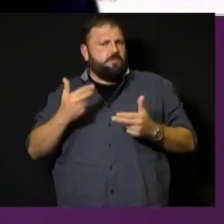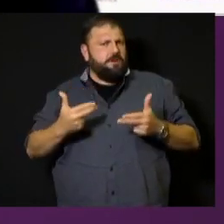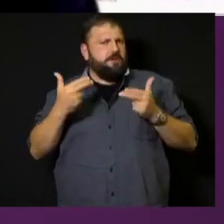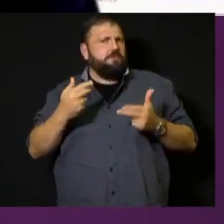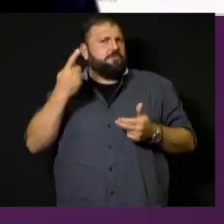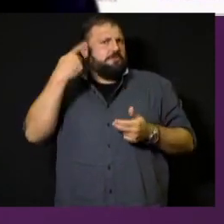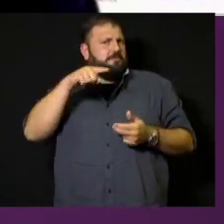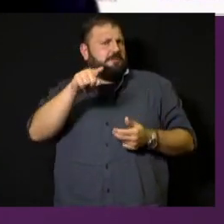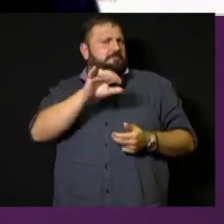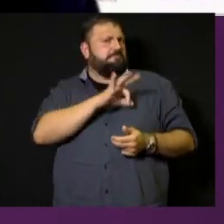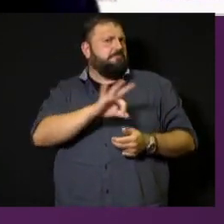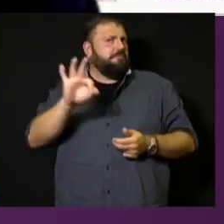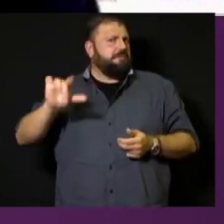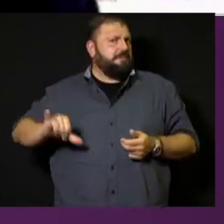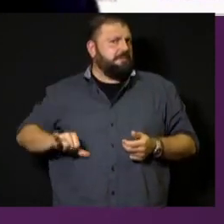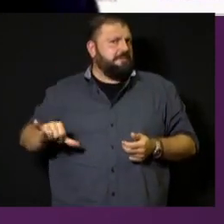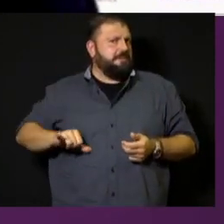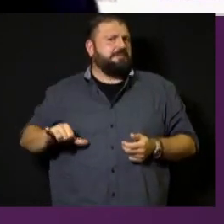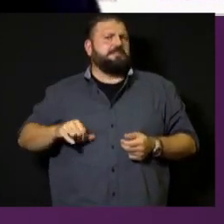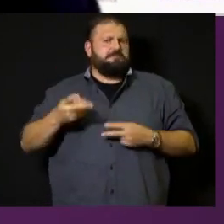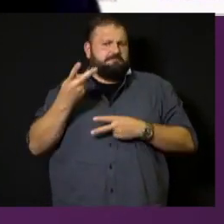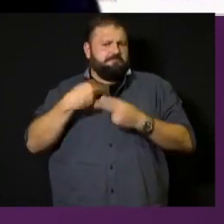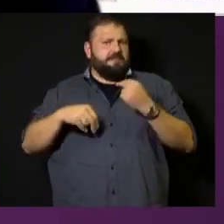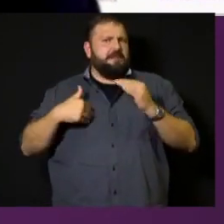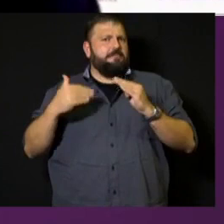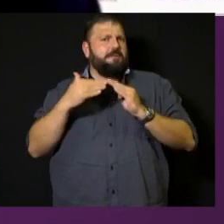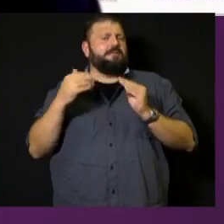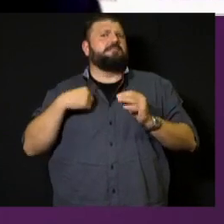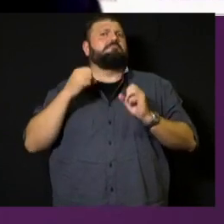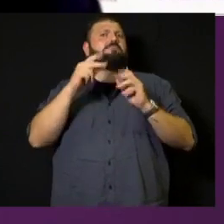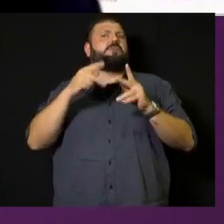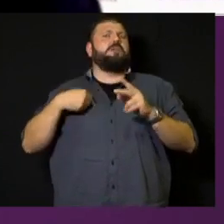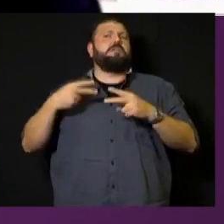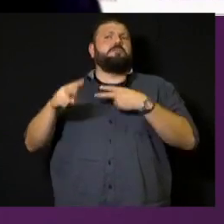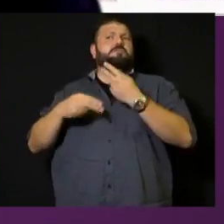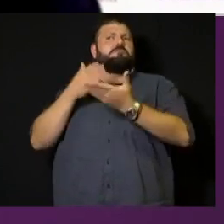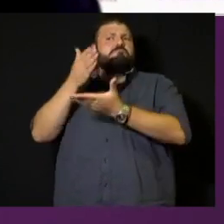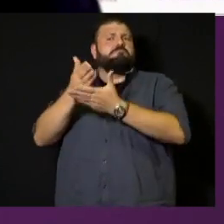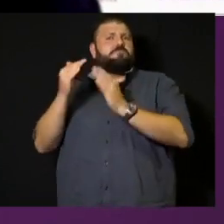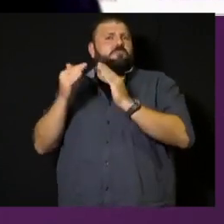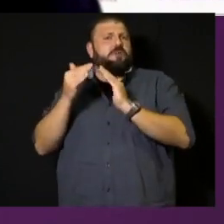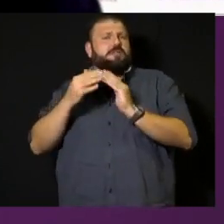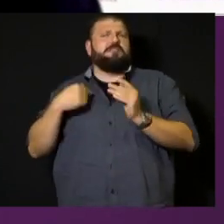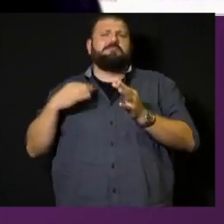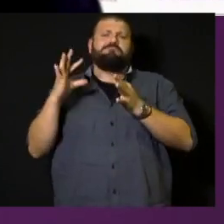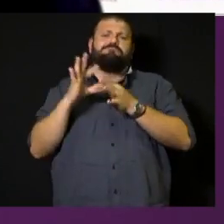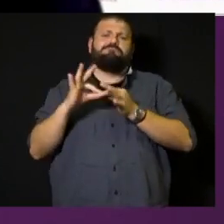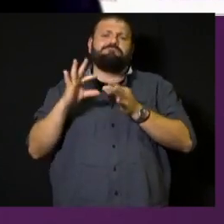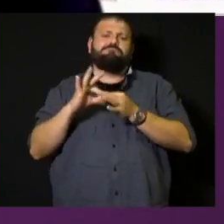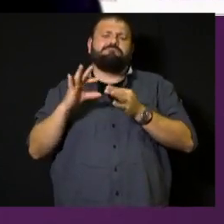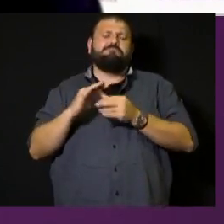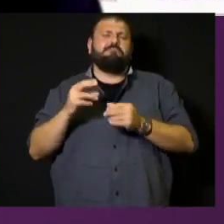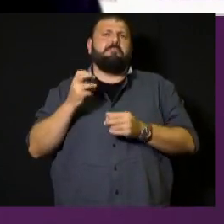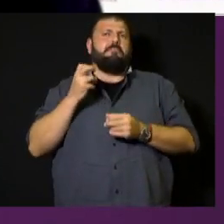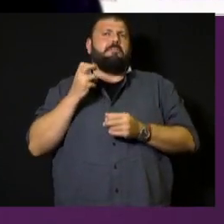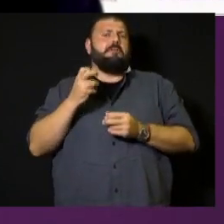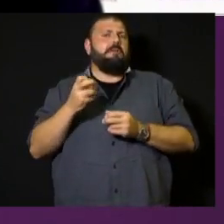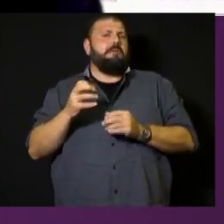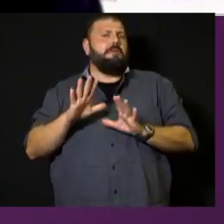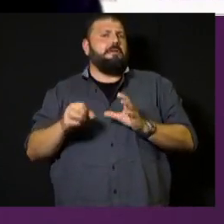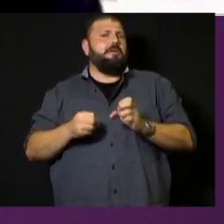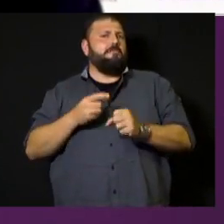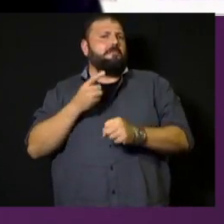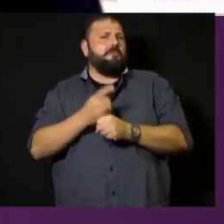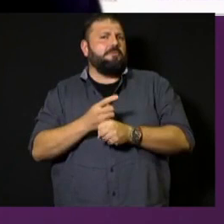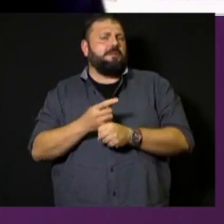business that may be interesting for you. Come to my place. I went to her house. She presented this to me, and I see